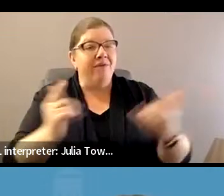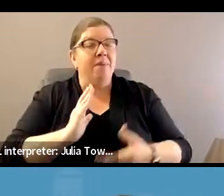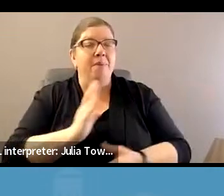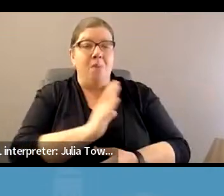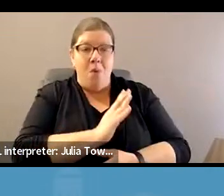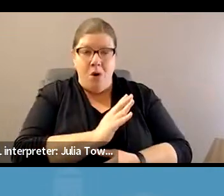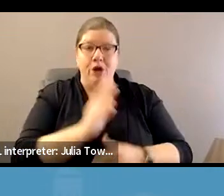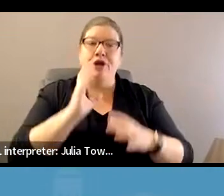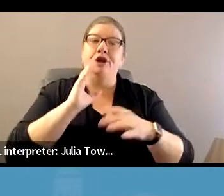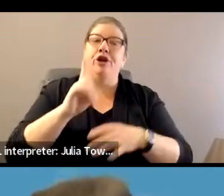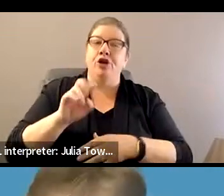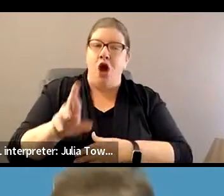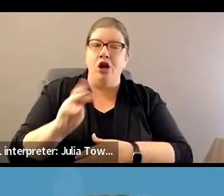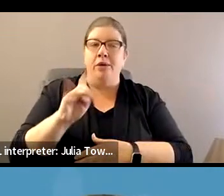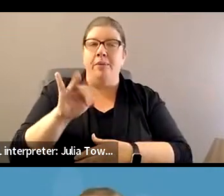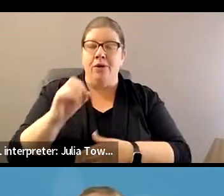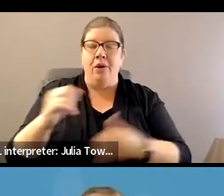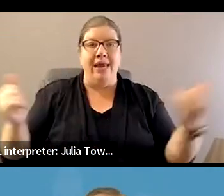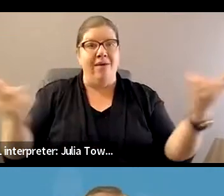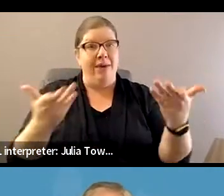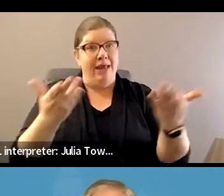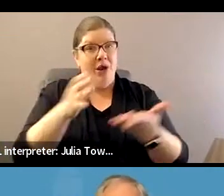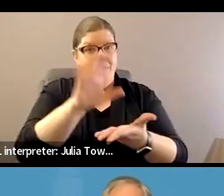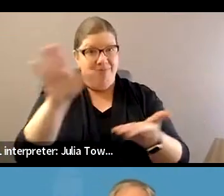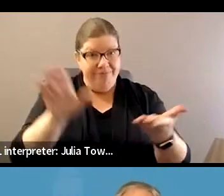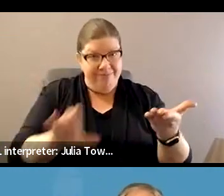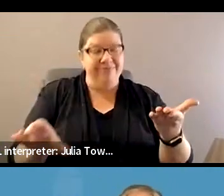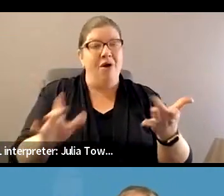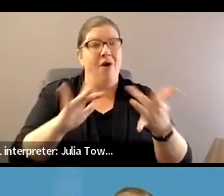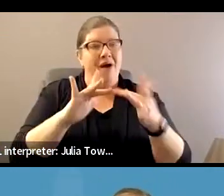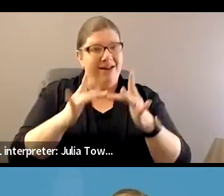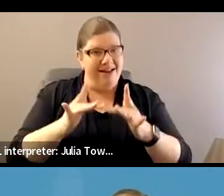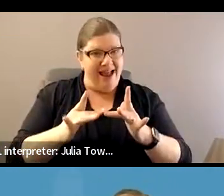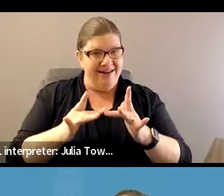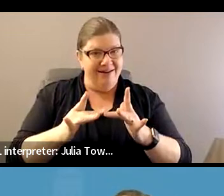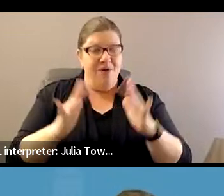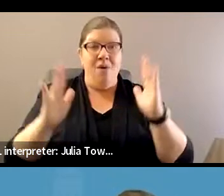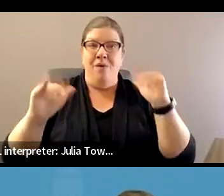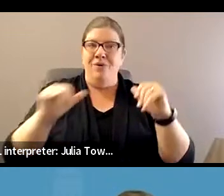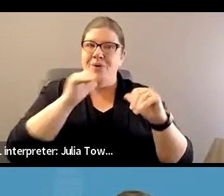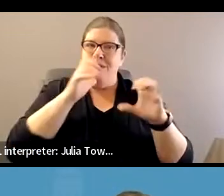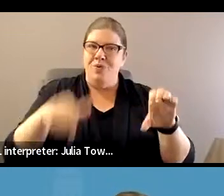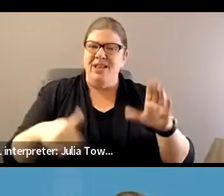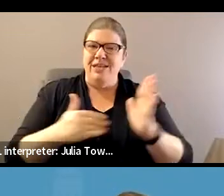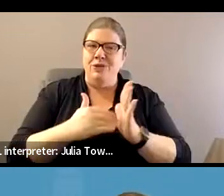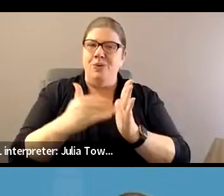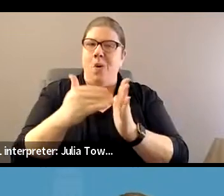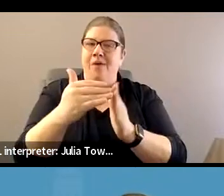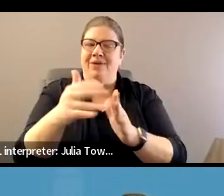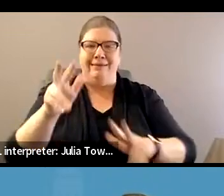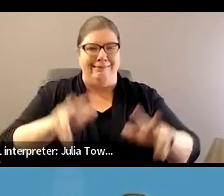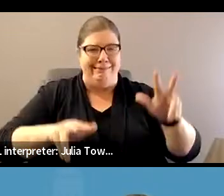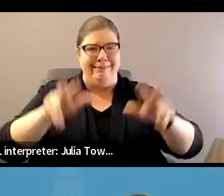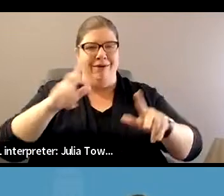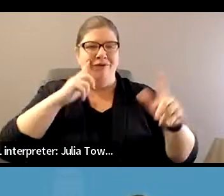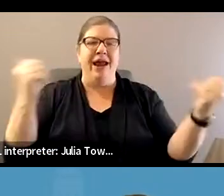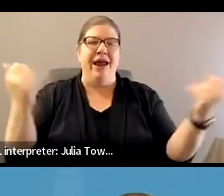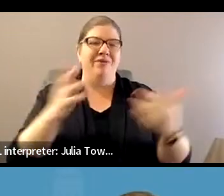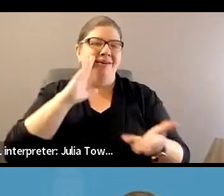trustees, Dr. Maldonado, and everyone here online. And it's hopefully we don't have to do this too often. It's a little awkward for